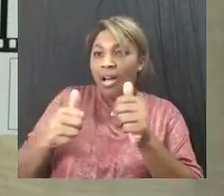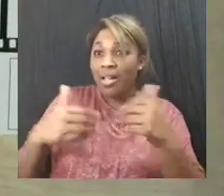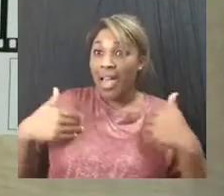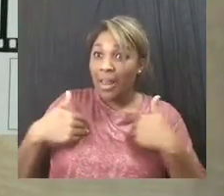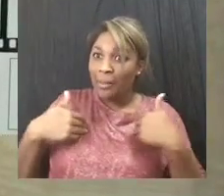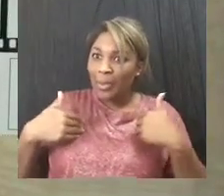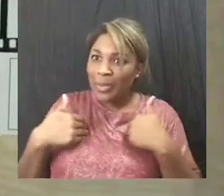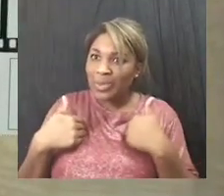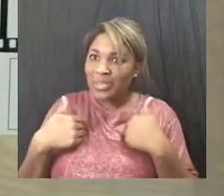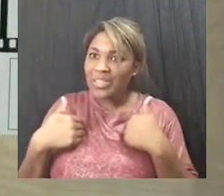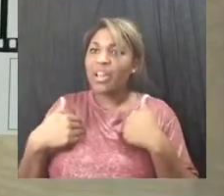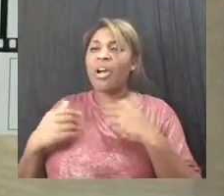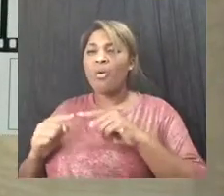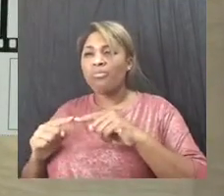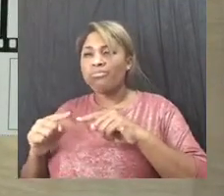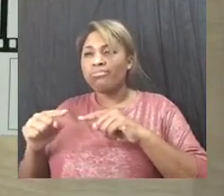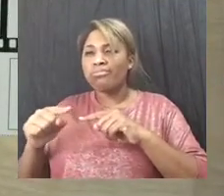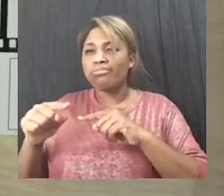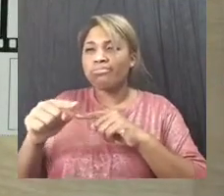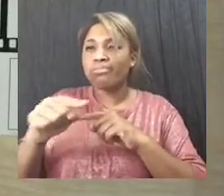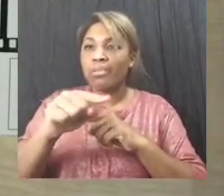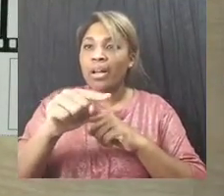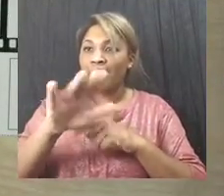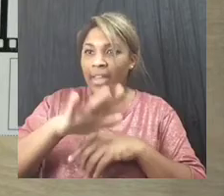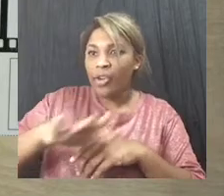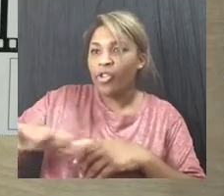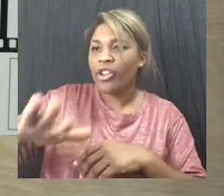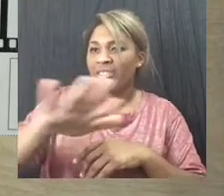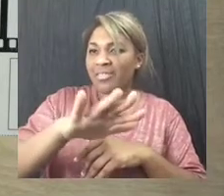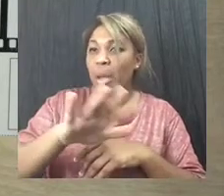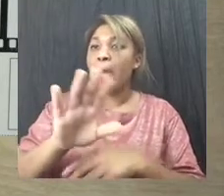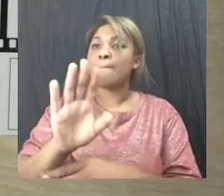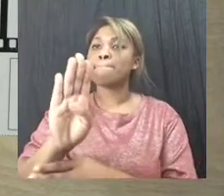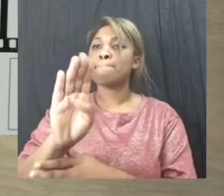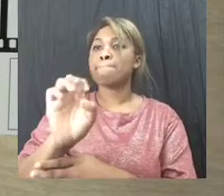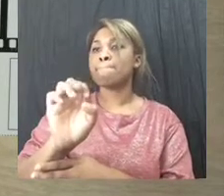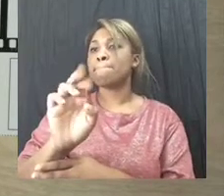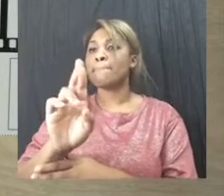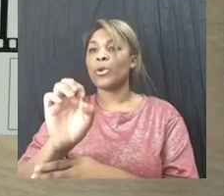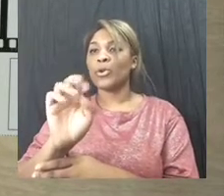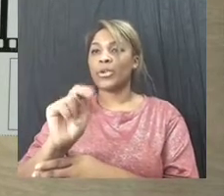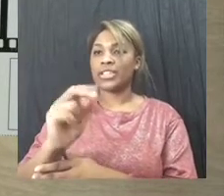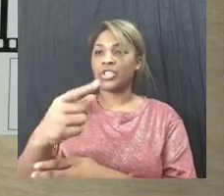across Beringia, the land bridge.